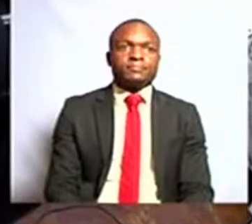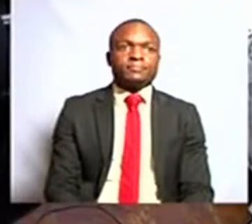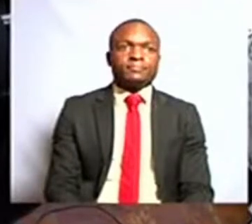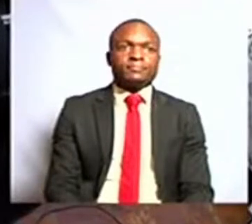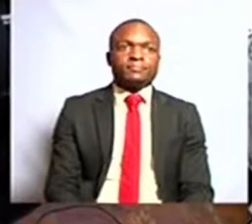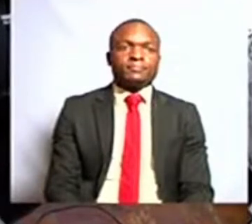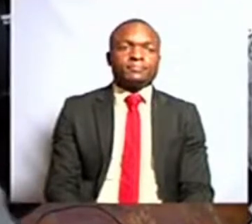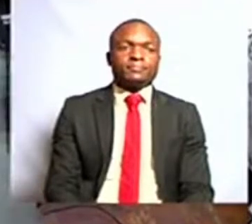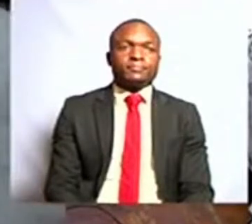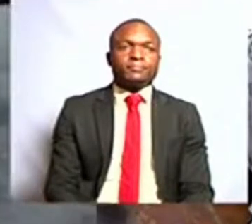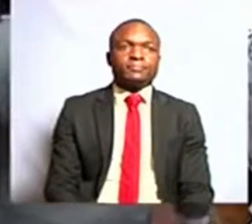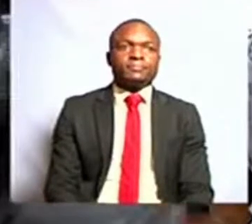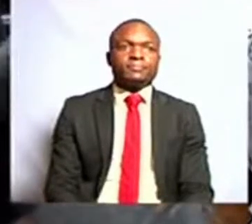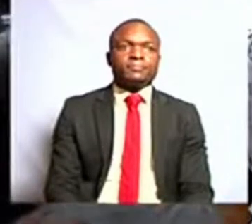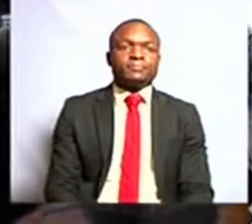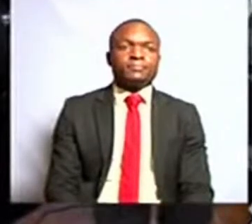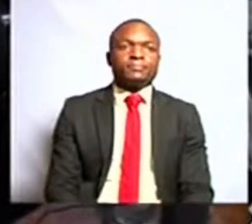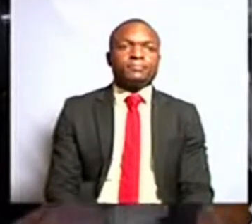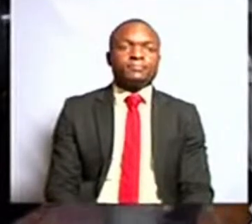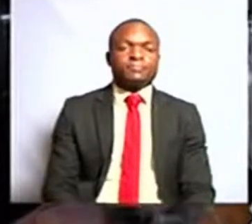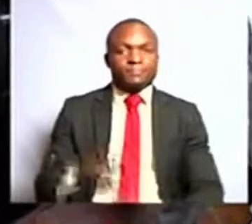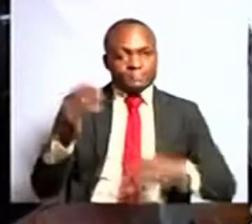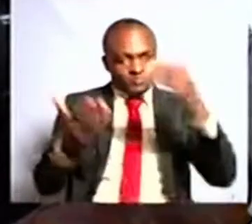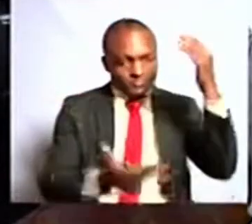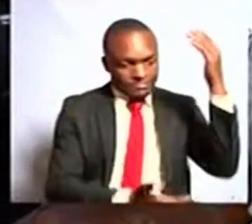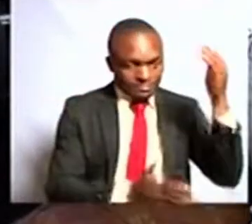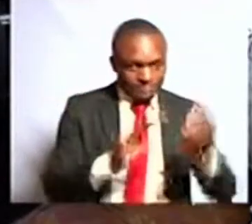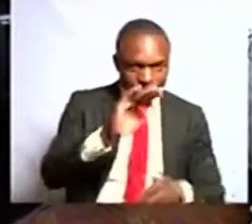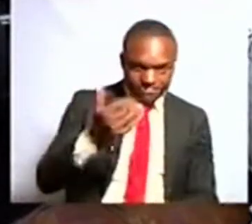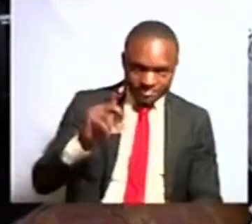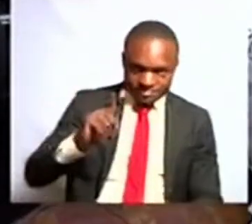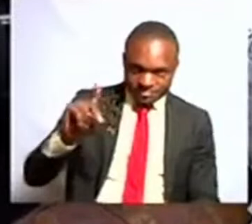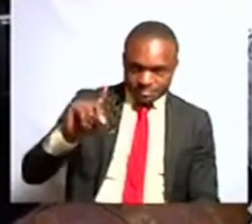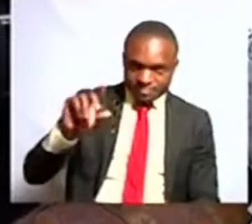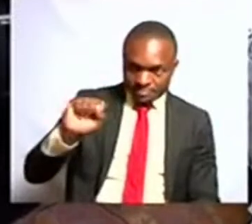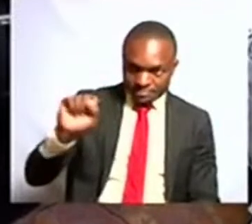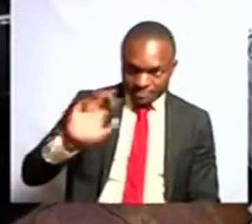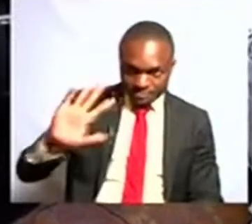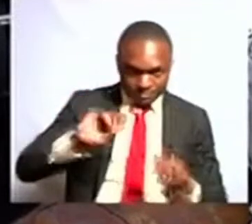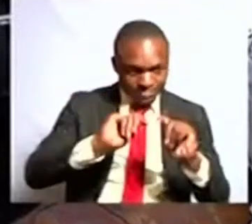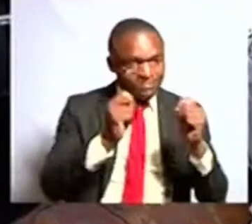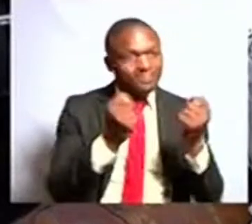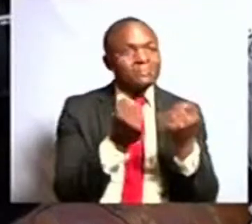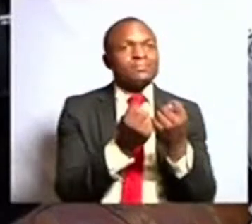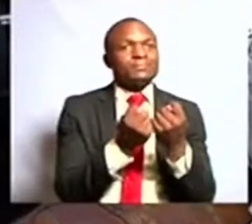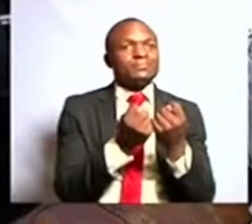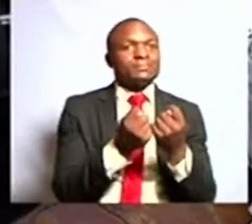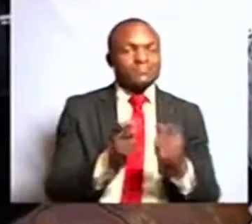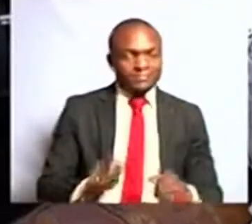Okay, thank you. Welcome back, PS and your team.